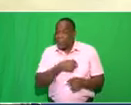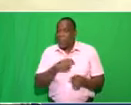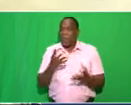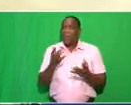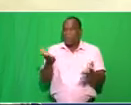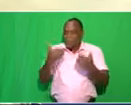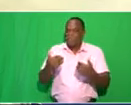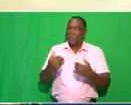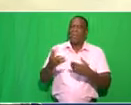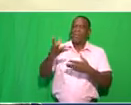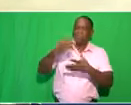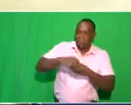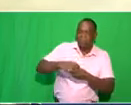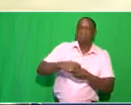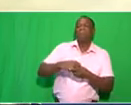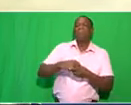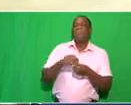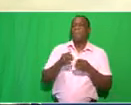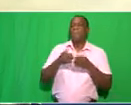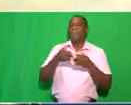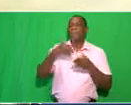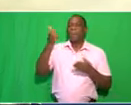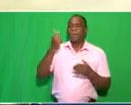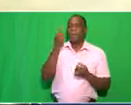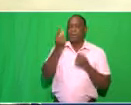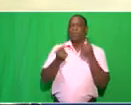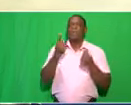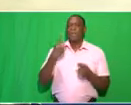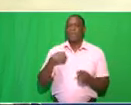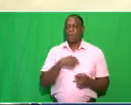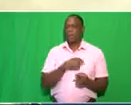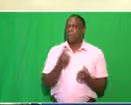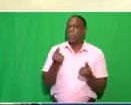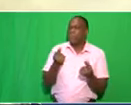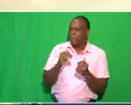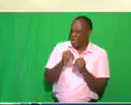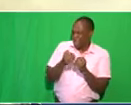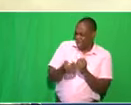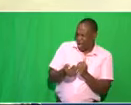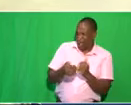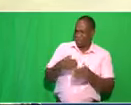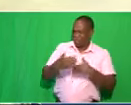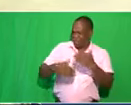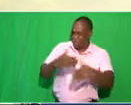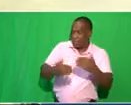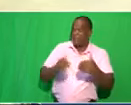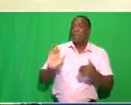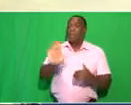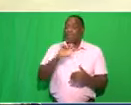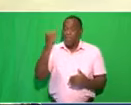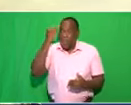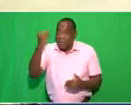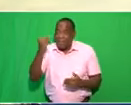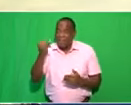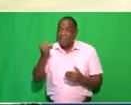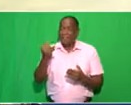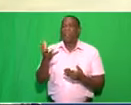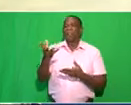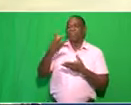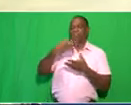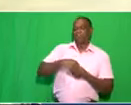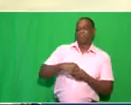you can better understand what we are doing, how we are doing it, and to share your perspectives on the process. Today,